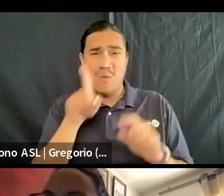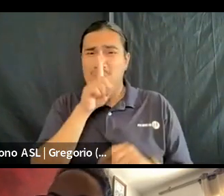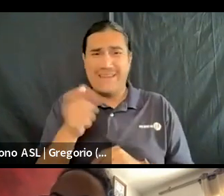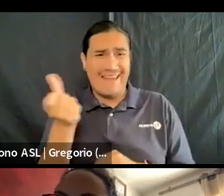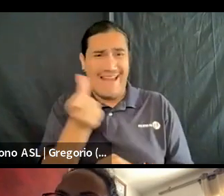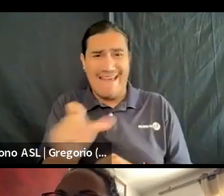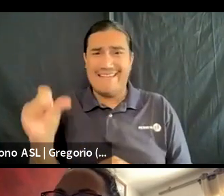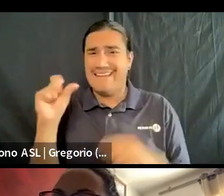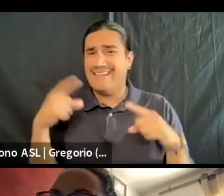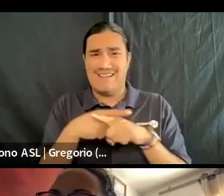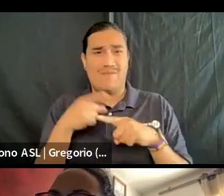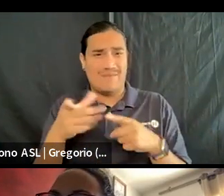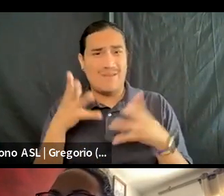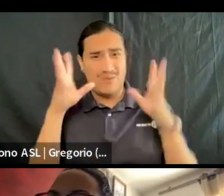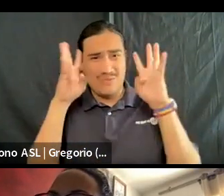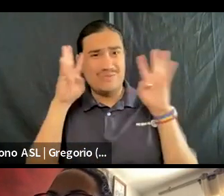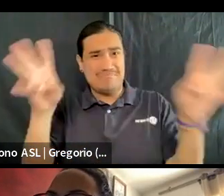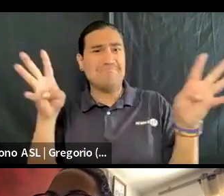that you like.